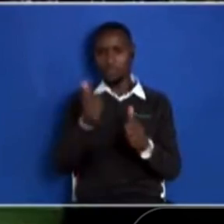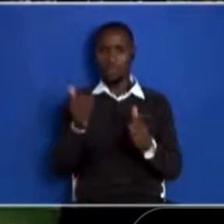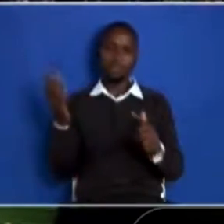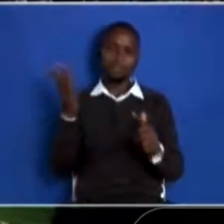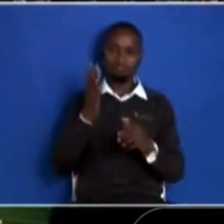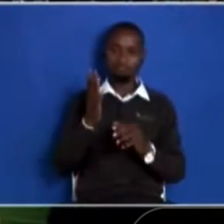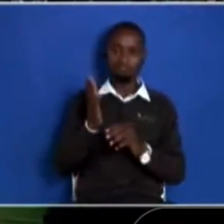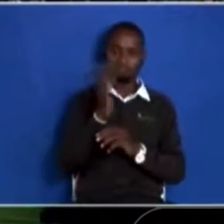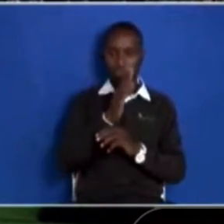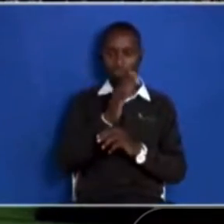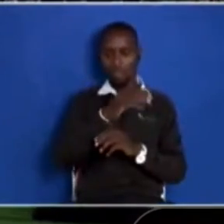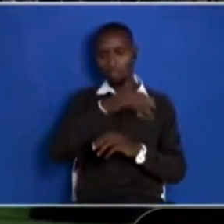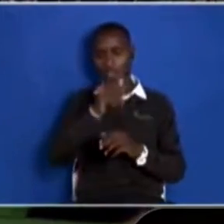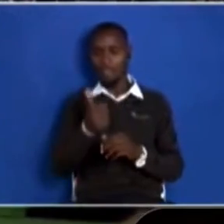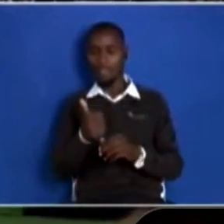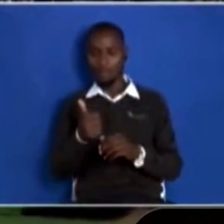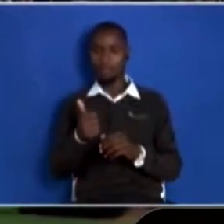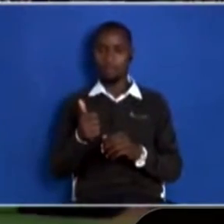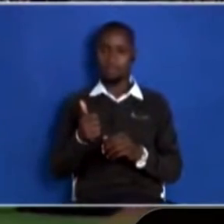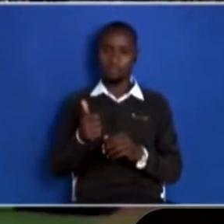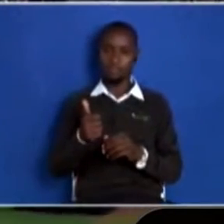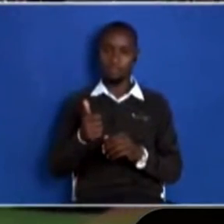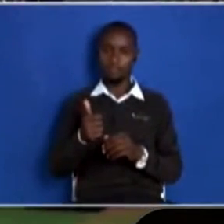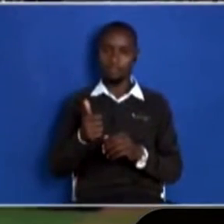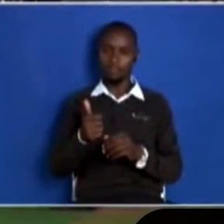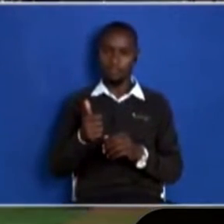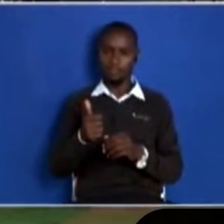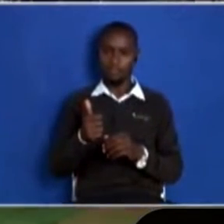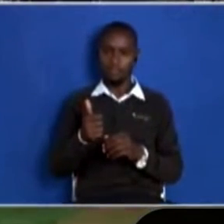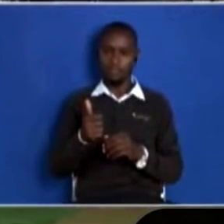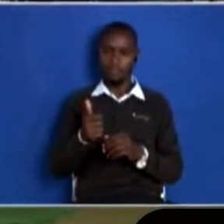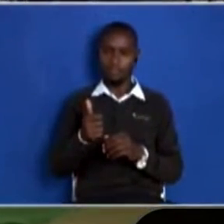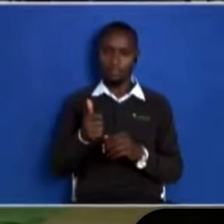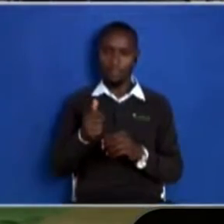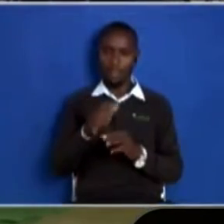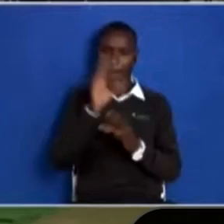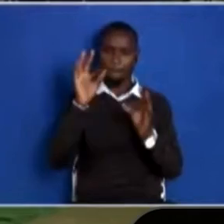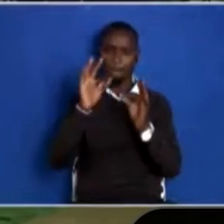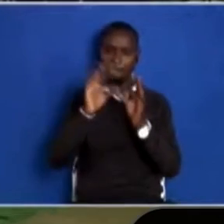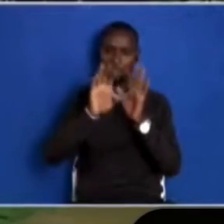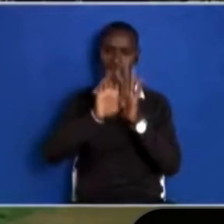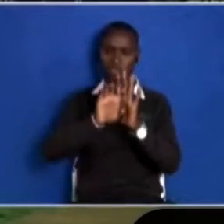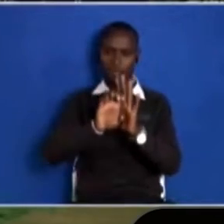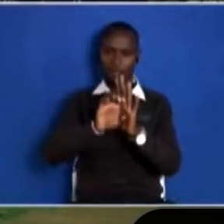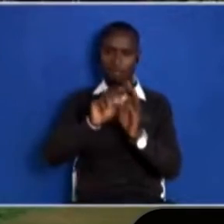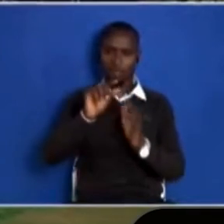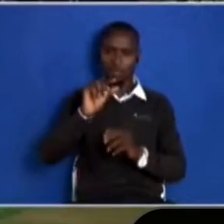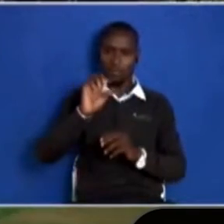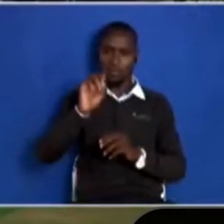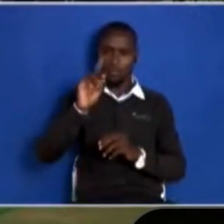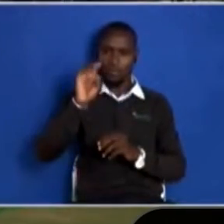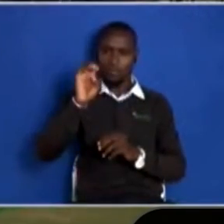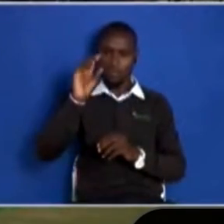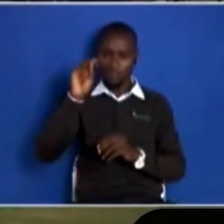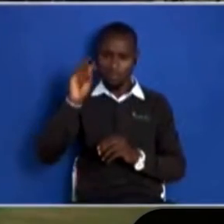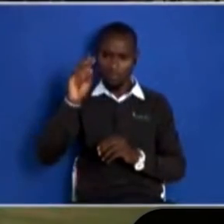watafsiri wengi, asipofanya bora na muondoa na rejesha. So the perfect example is Gideon and Jesus Christ. Mfano